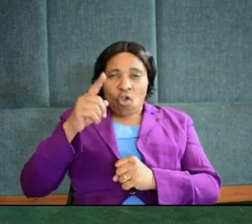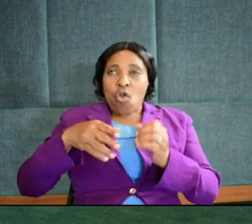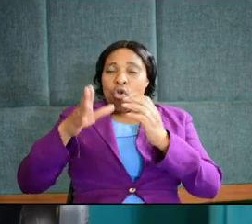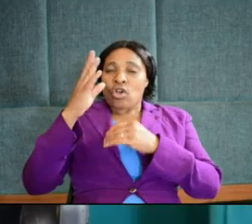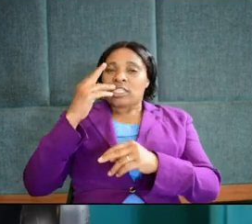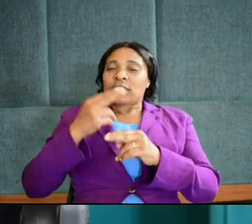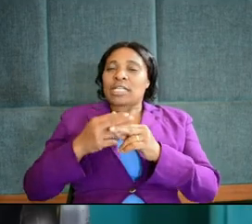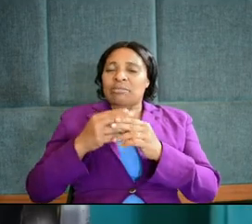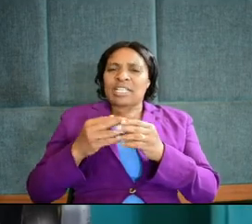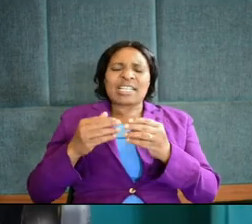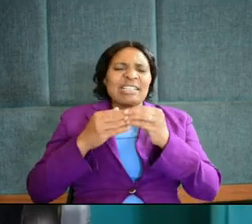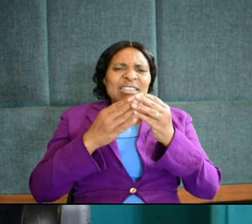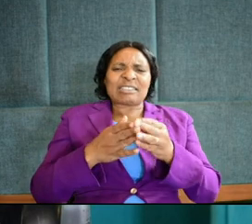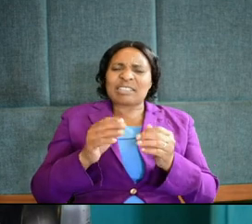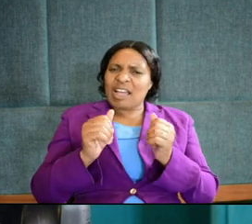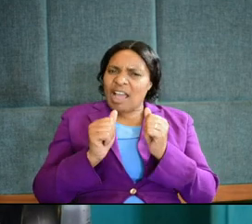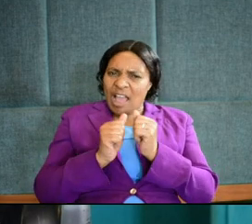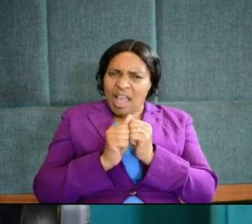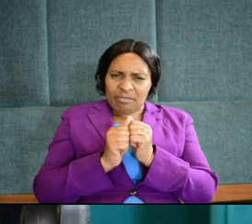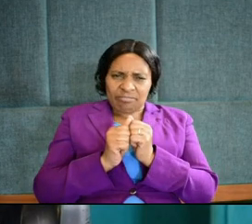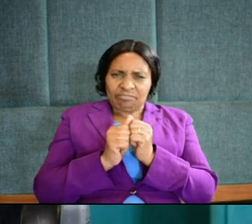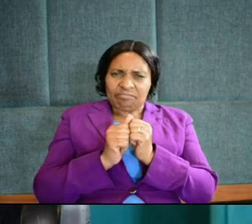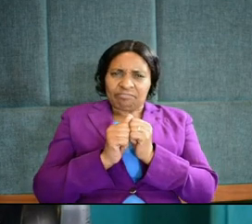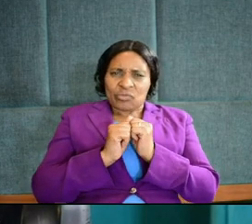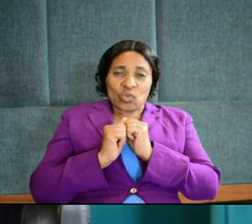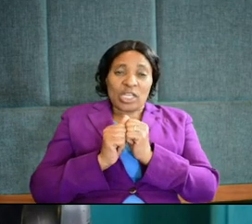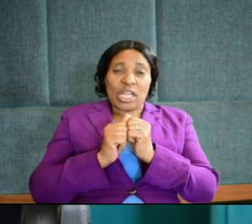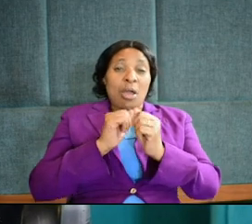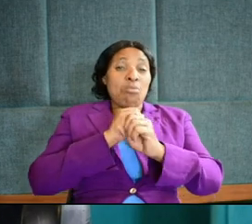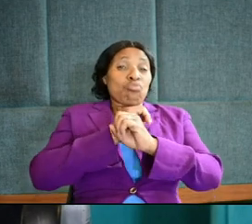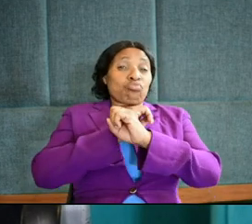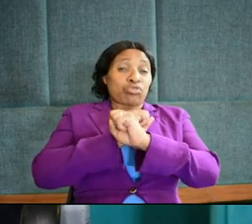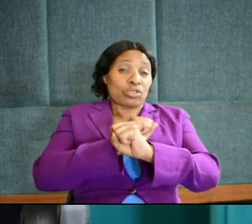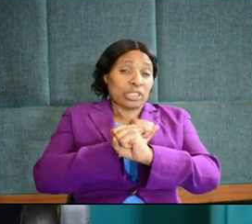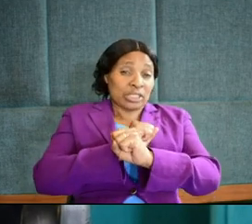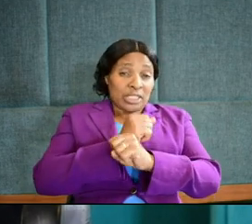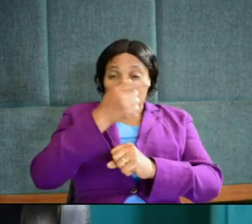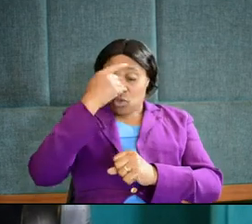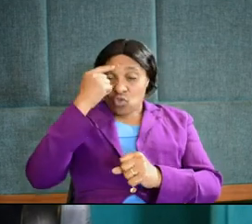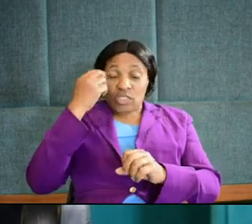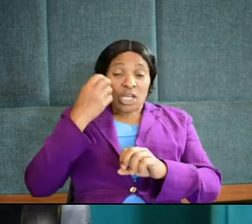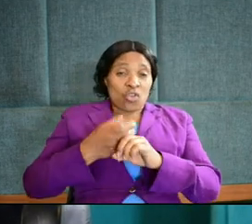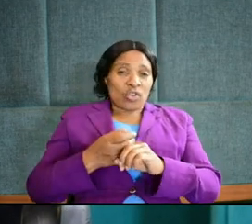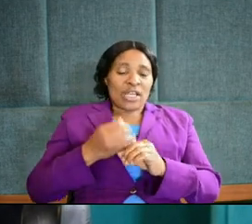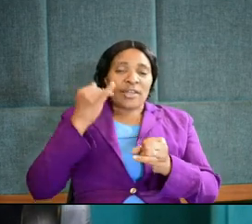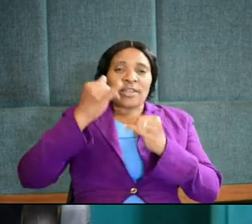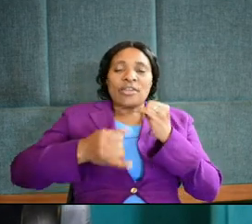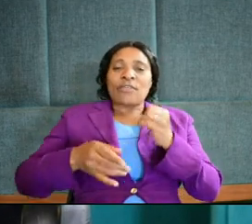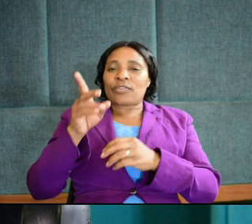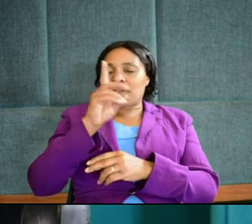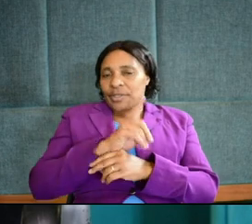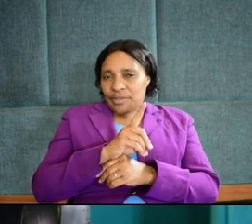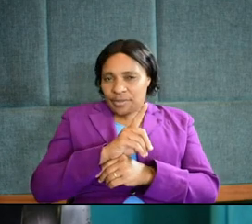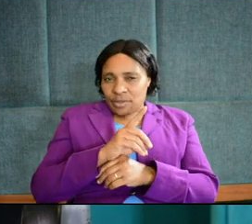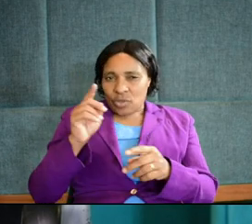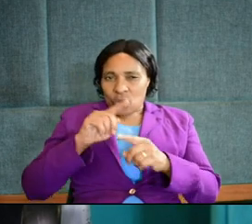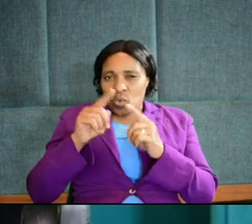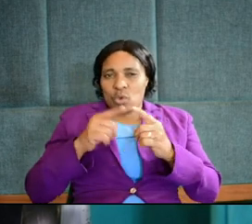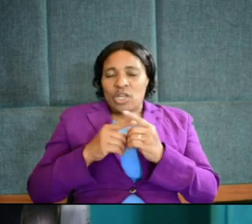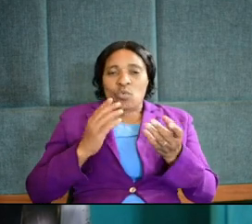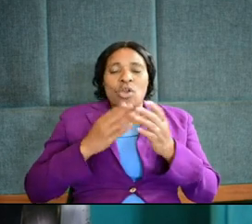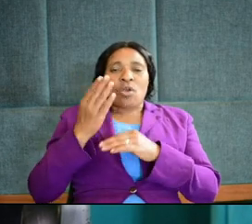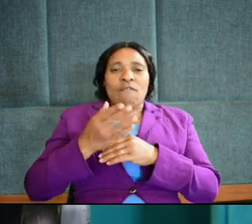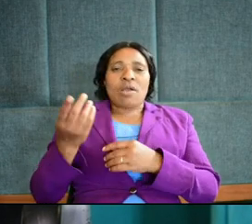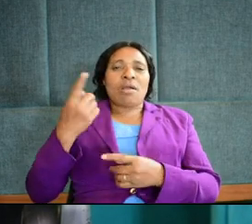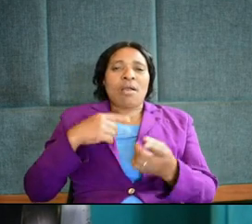God's name, he leads us and guides us because he's our rock and fortress. At the end of the day, when we